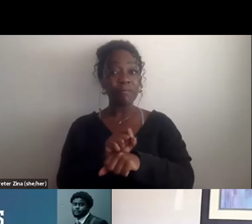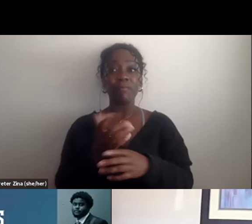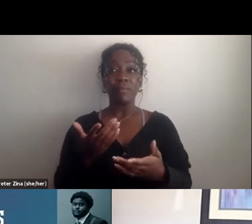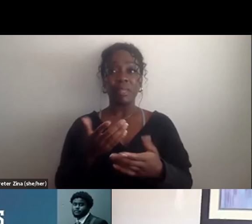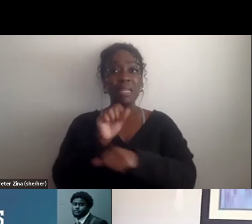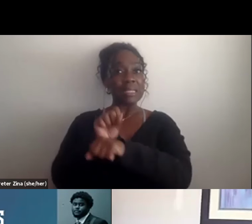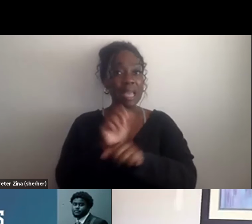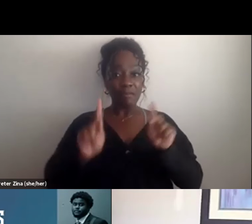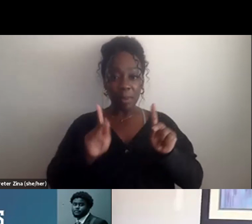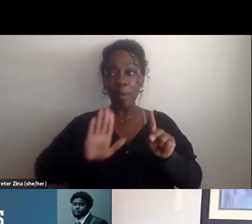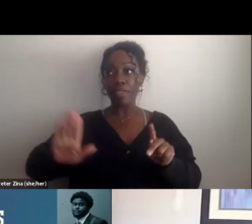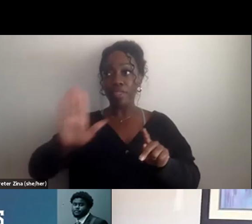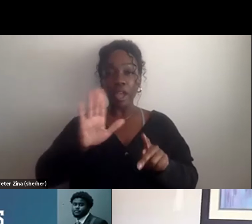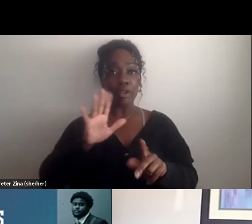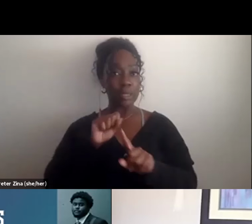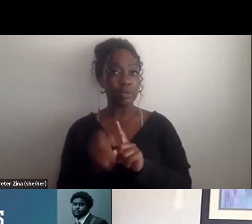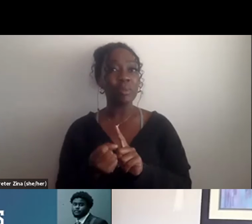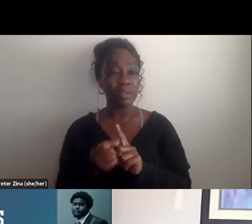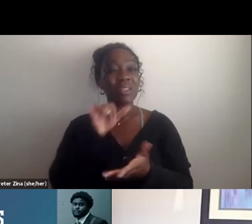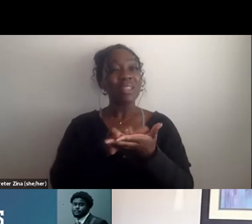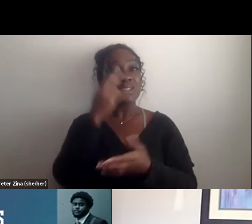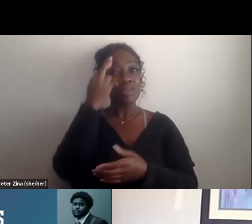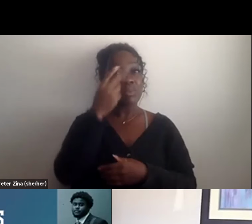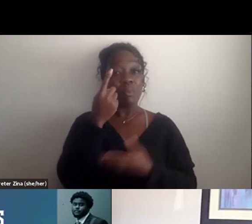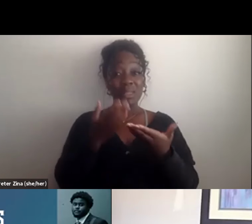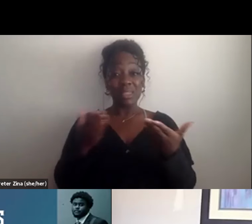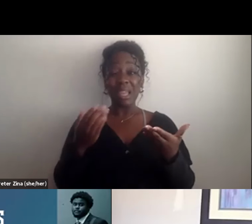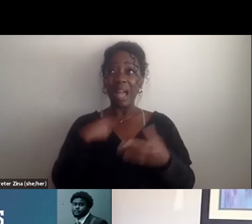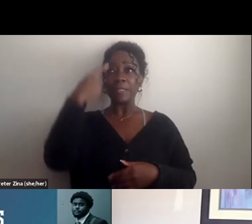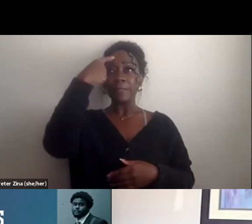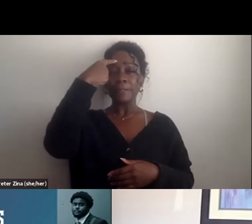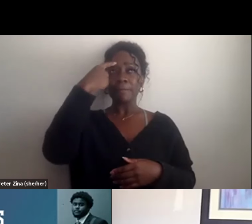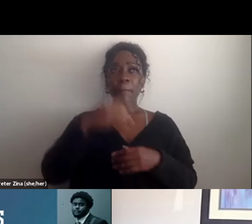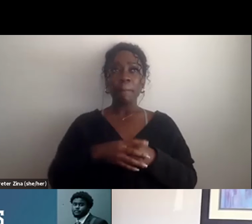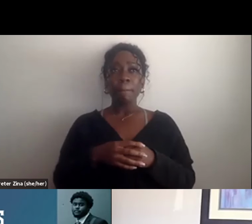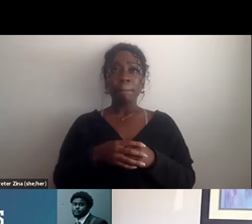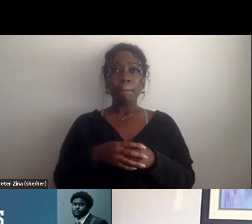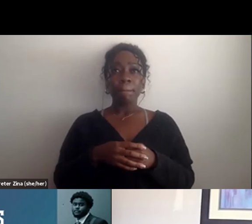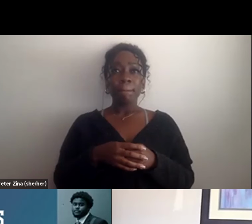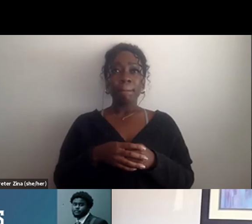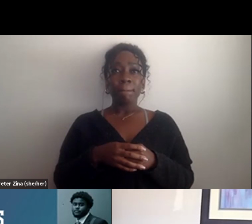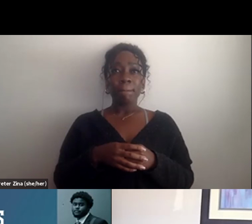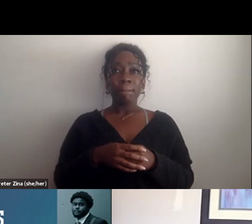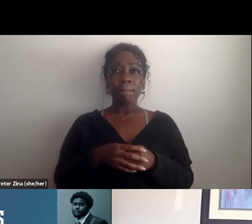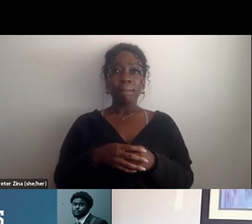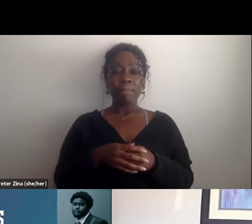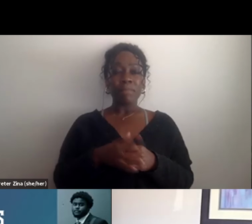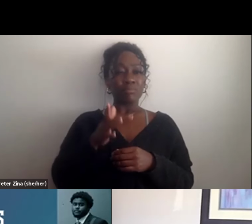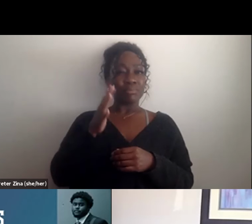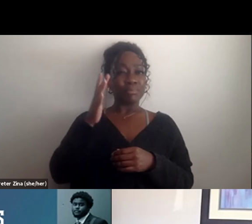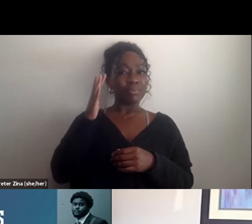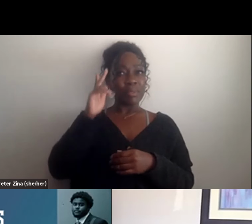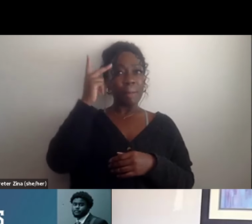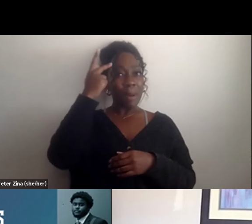which is why one of the things that I'm saying is that there's this early politics of Black education that develops